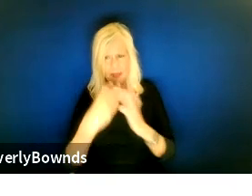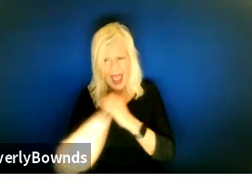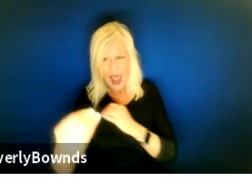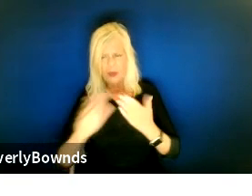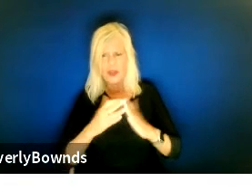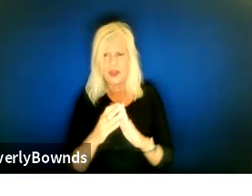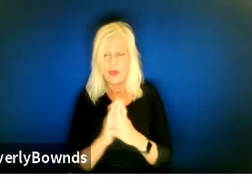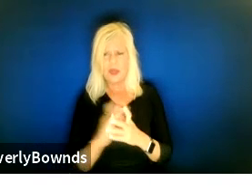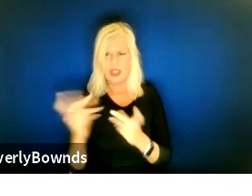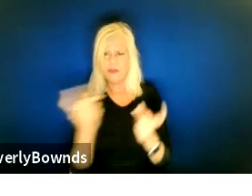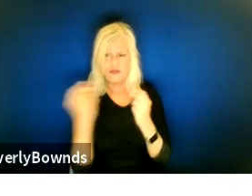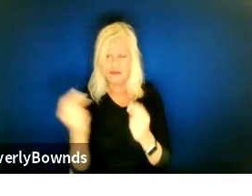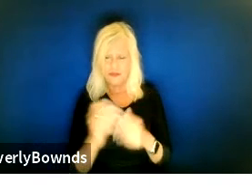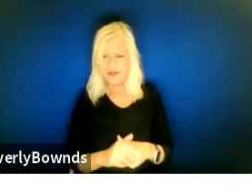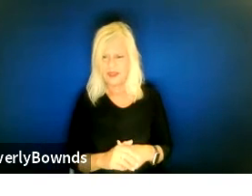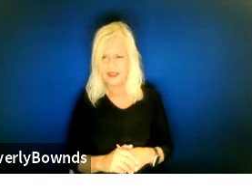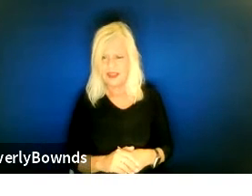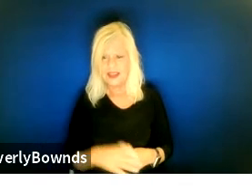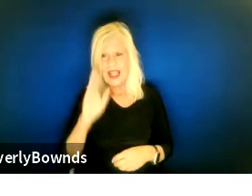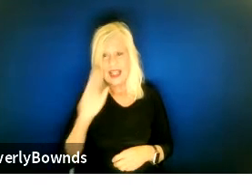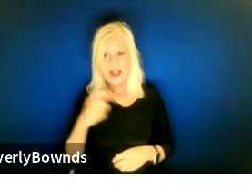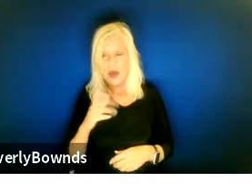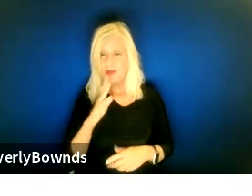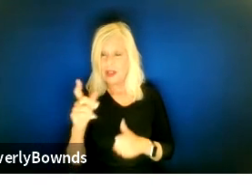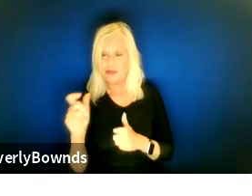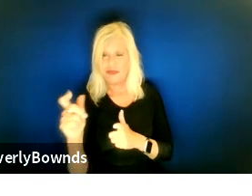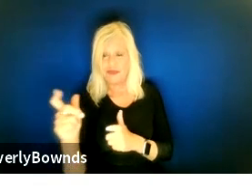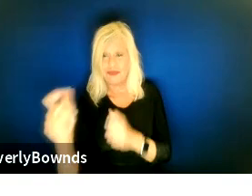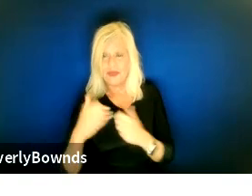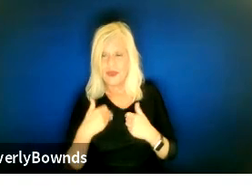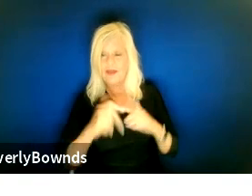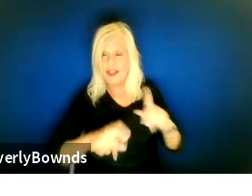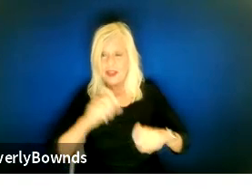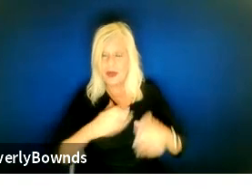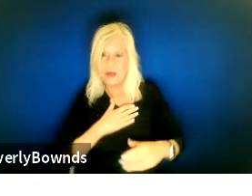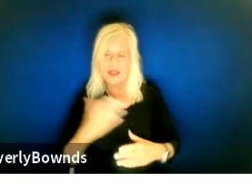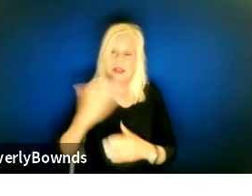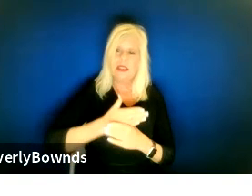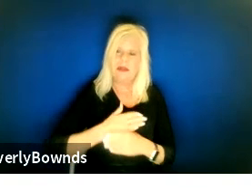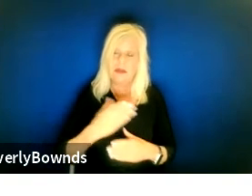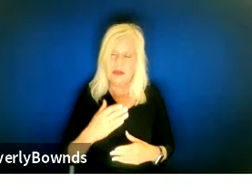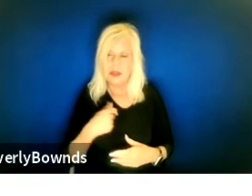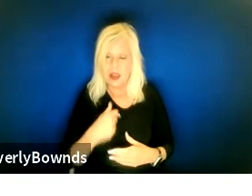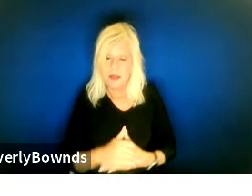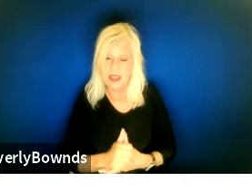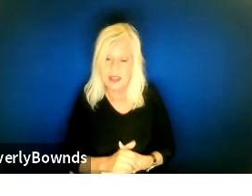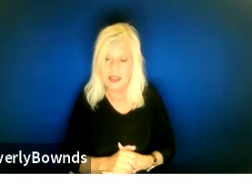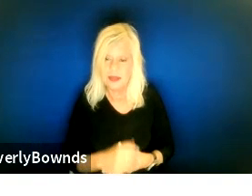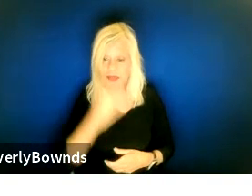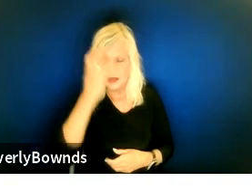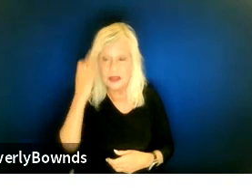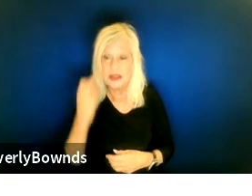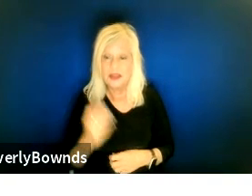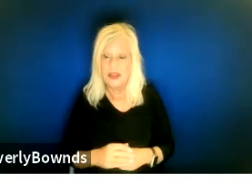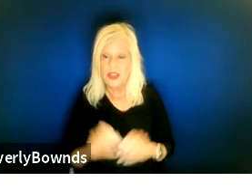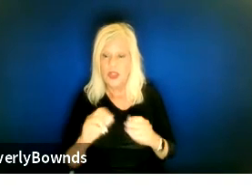community. Again, I know I'm speeding, but if you have any questions, please stop me. Again, no project